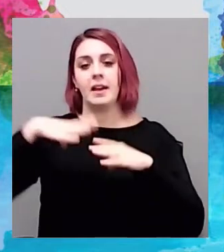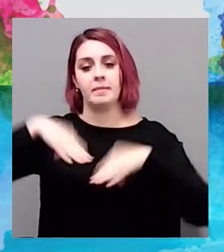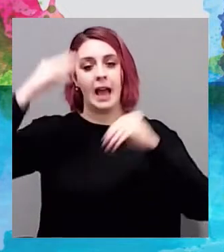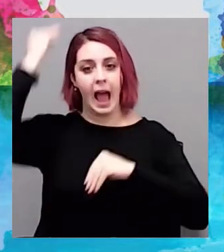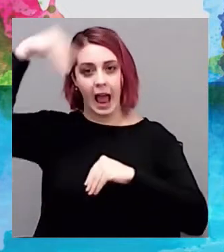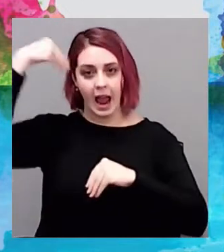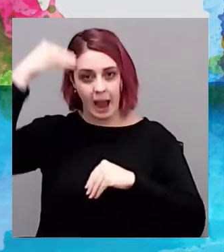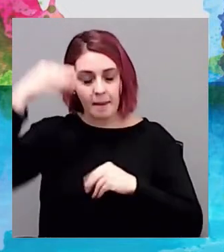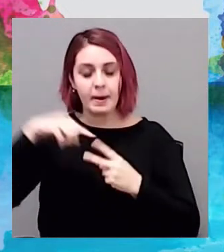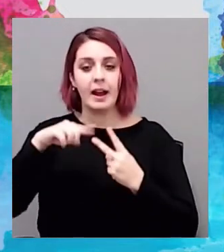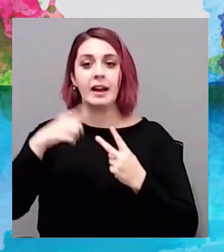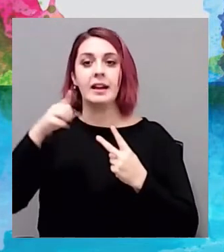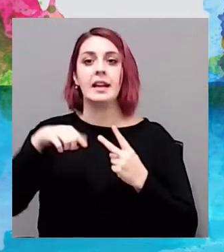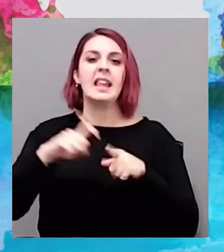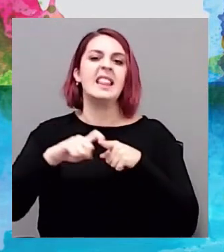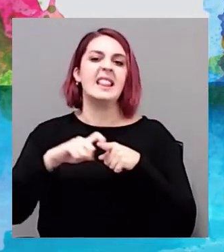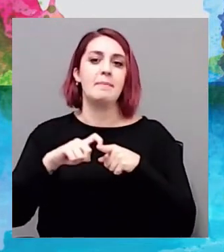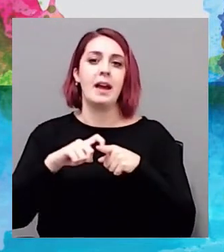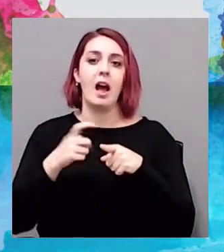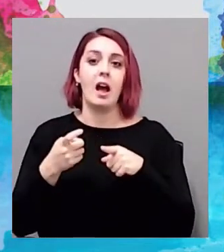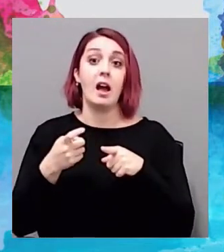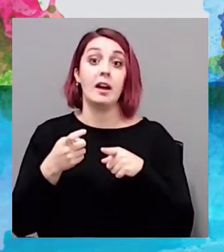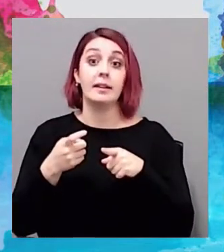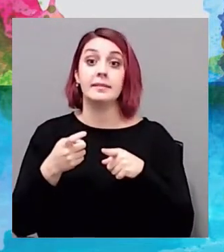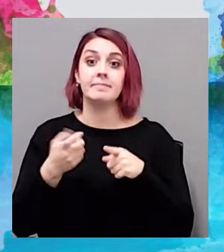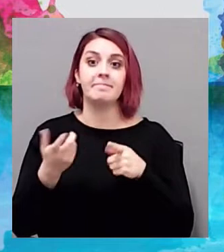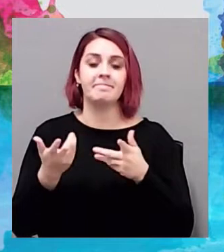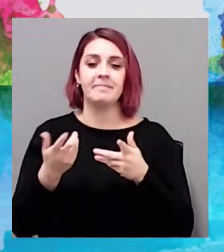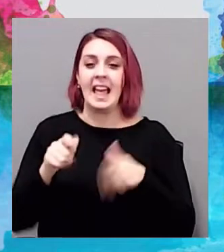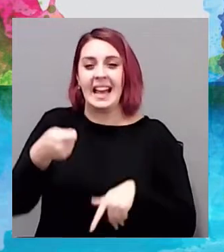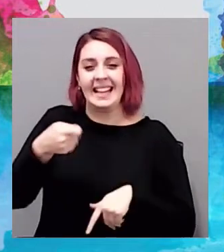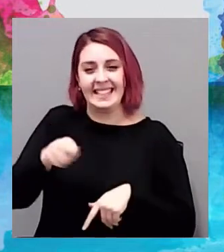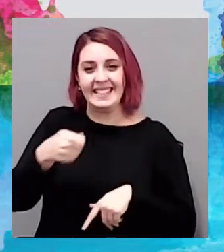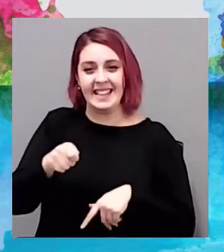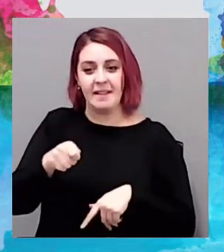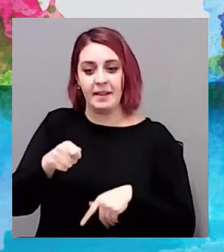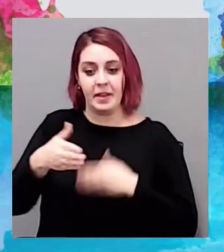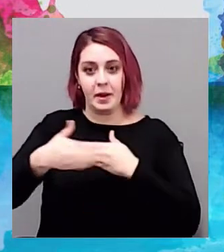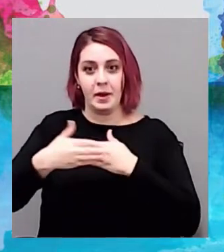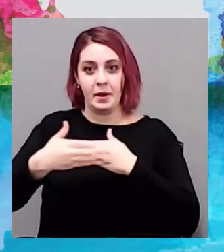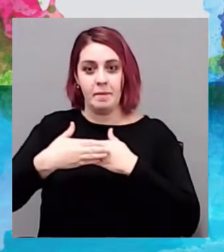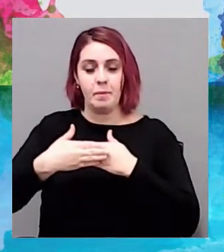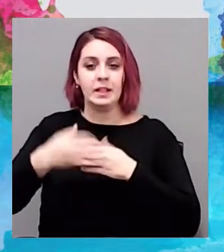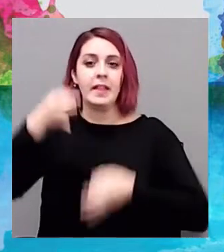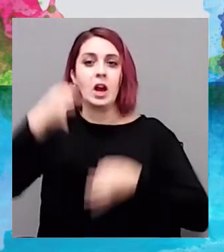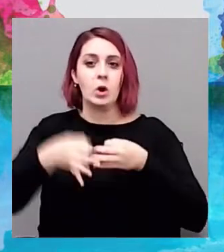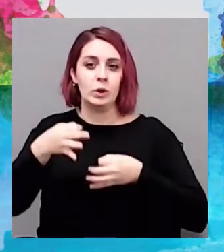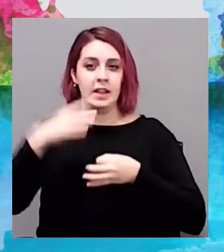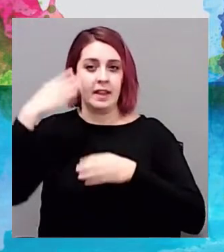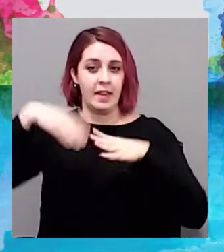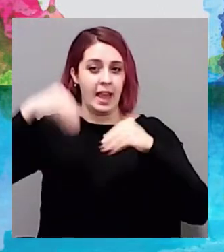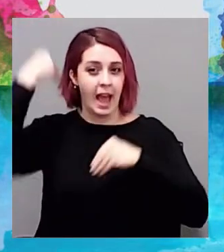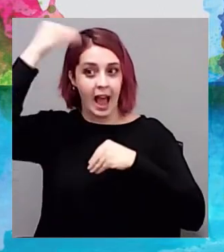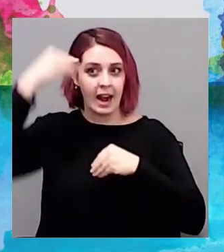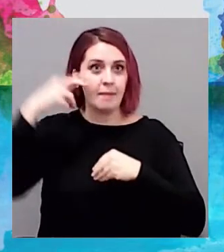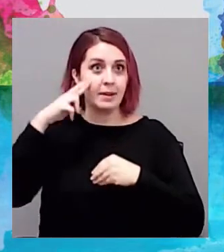one of the of some of the artwork in the famous Alhambra in Granada, and the key